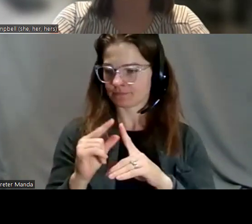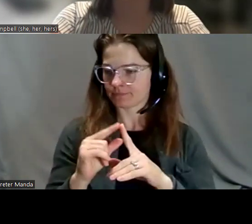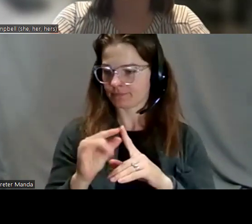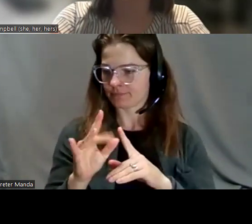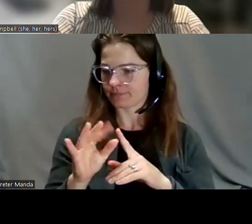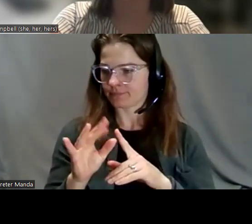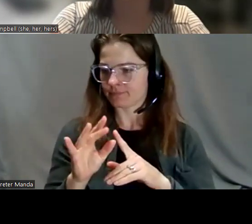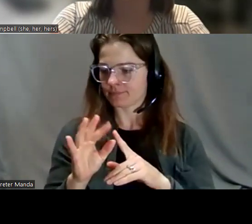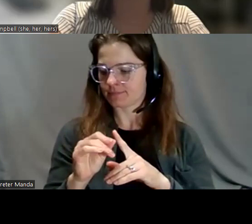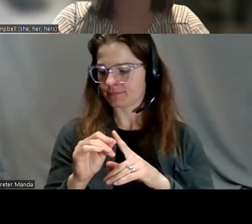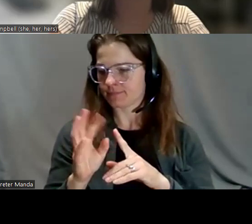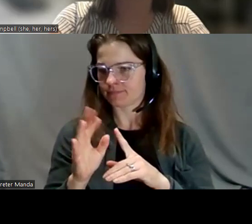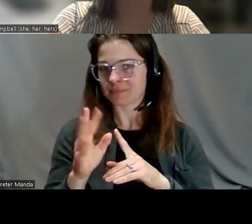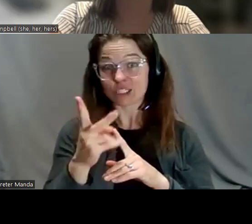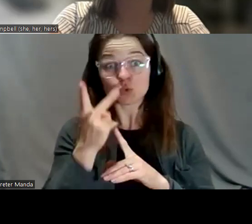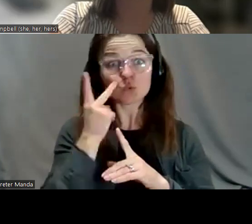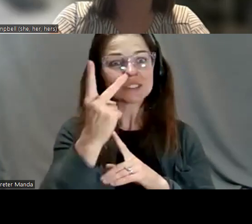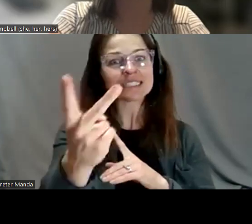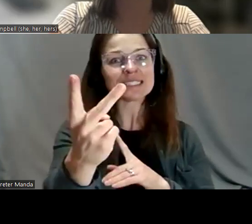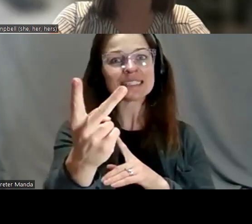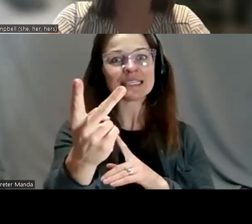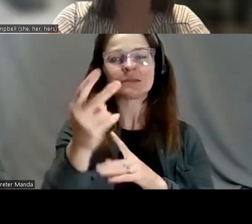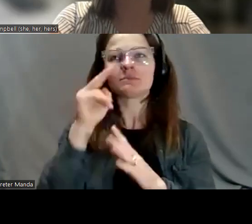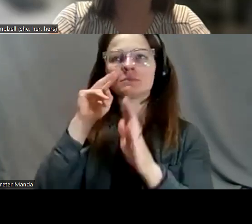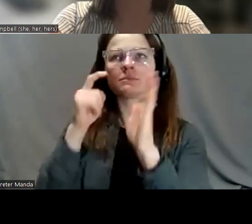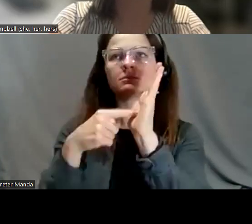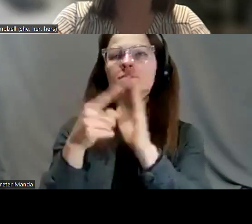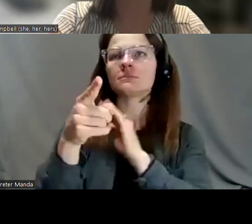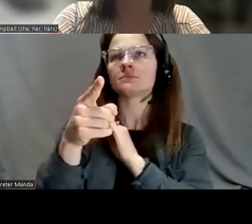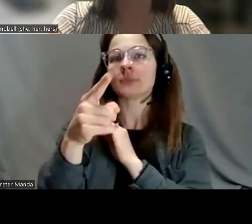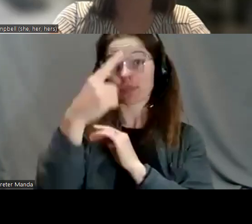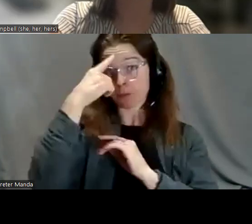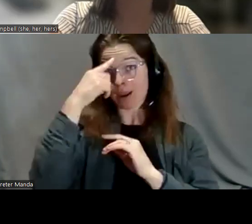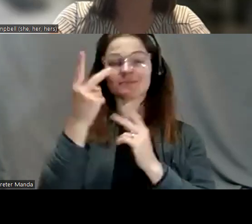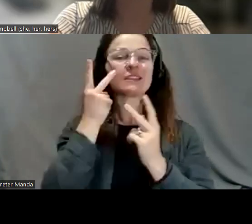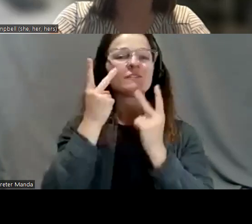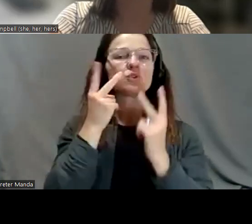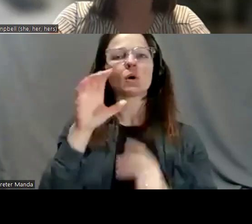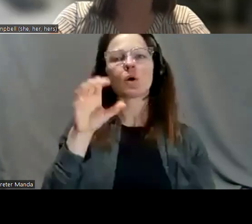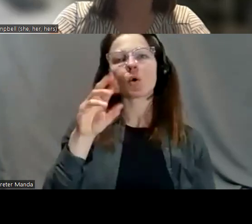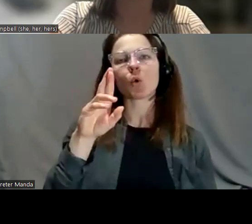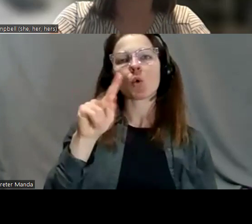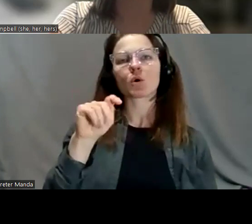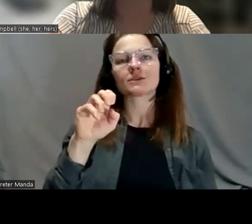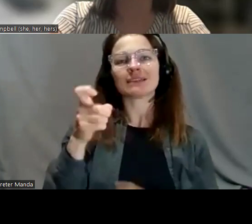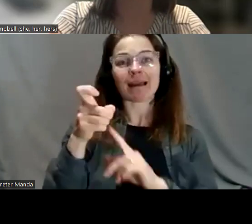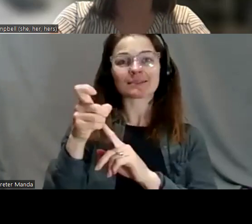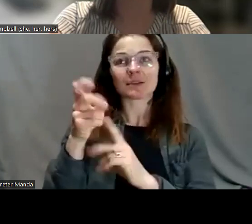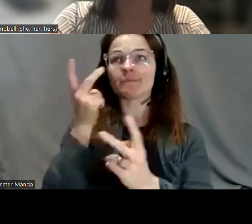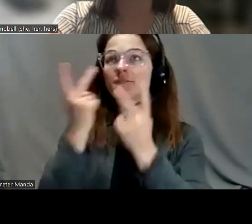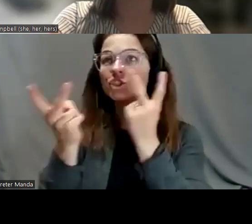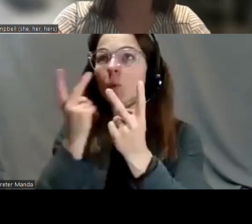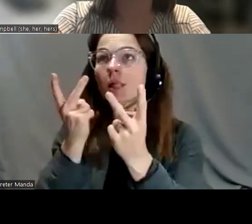see something, the parts of the brain that you use, the visual cortex, is also the part of the brain you use when